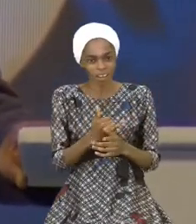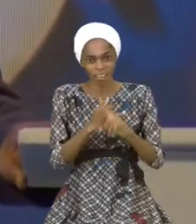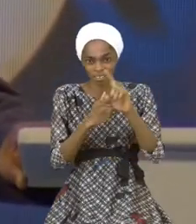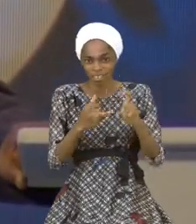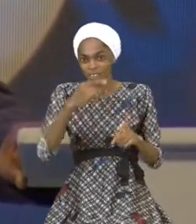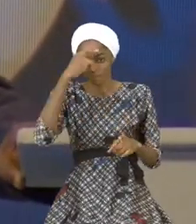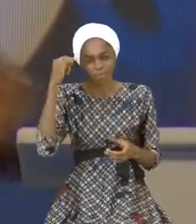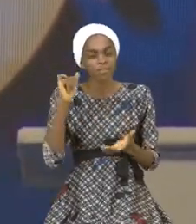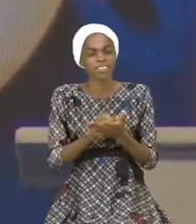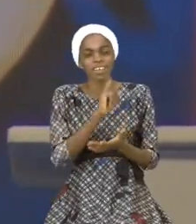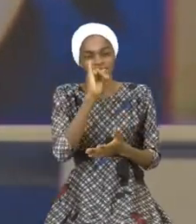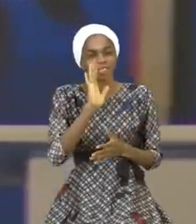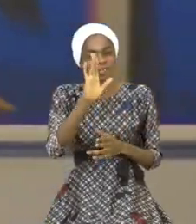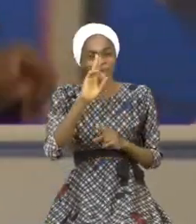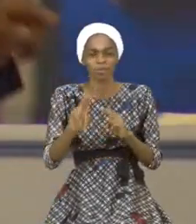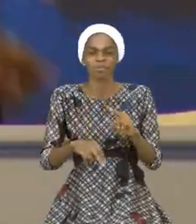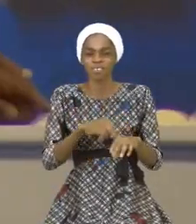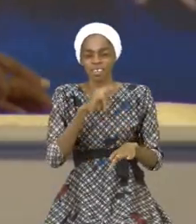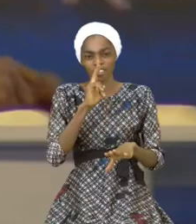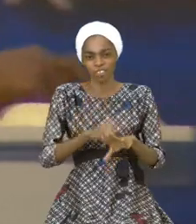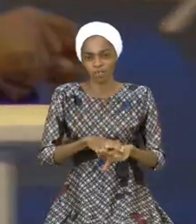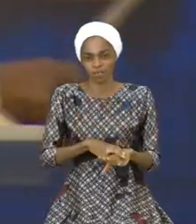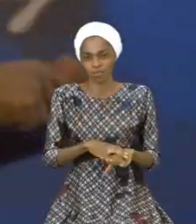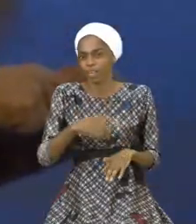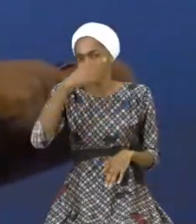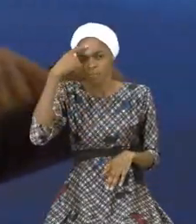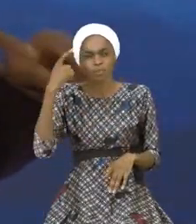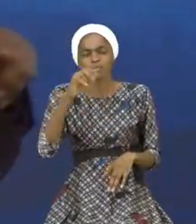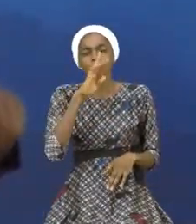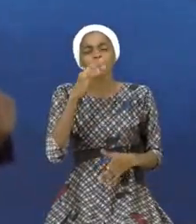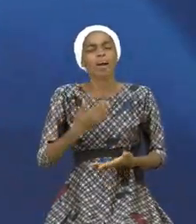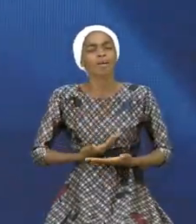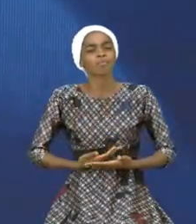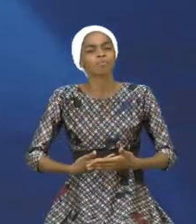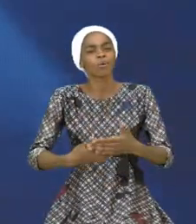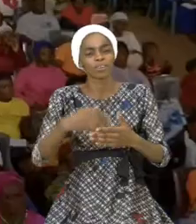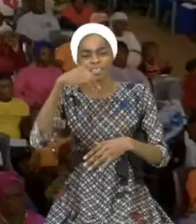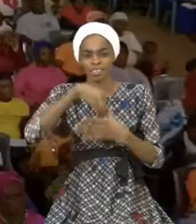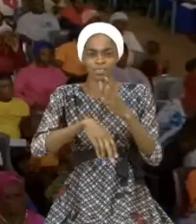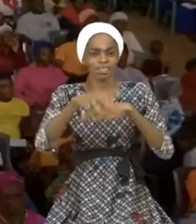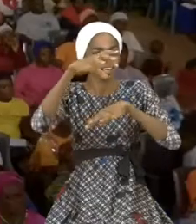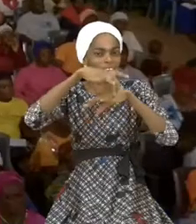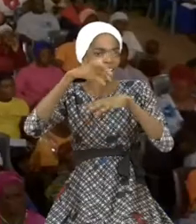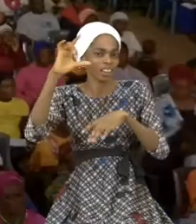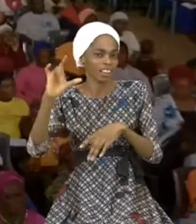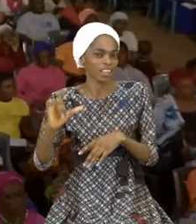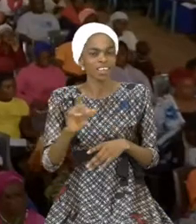your nature. Because we are born into the earthly kingdom.